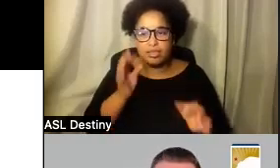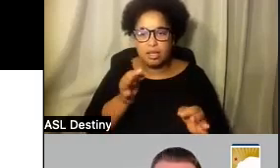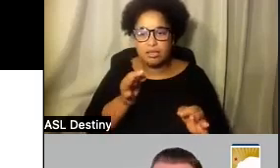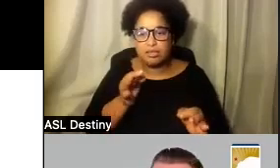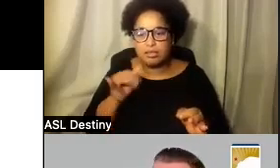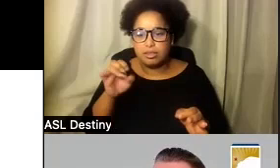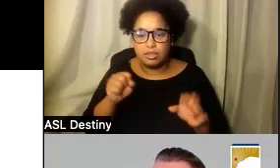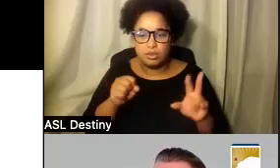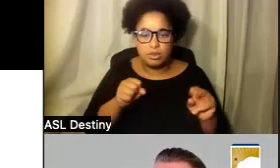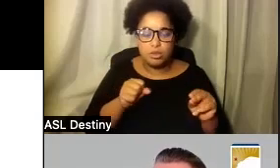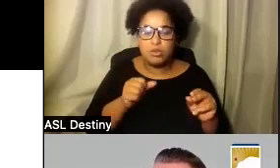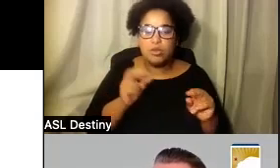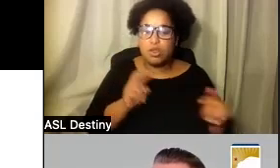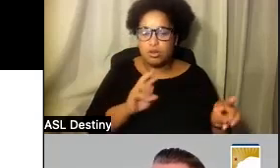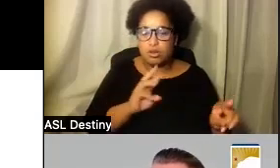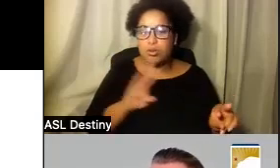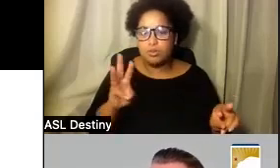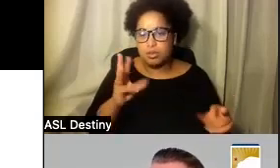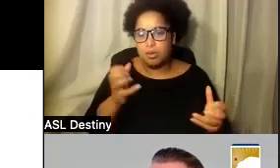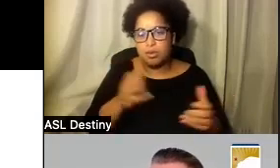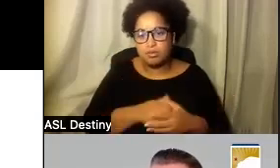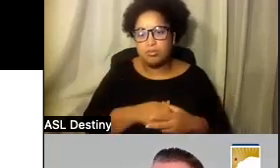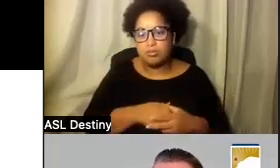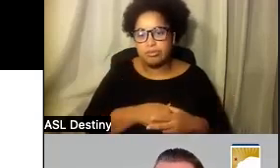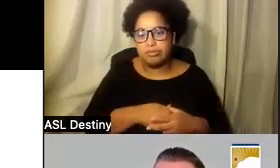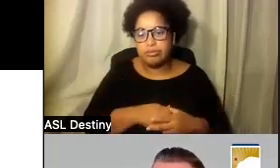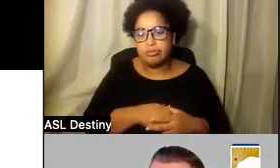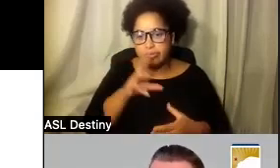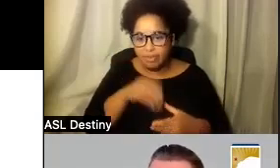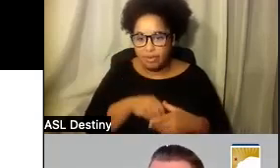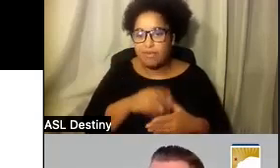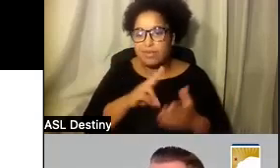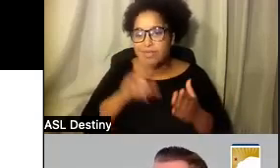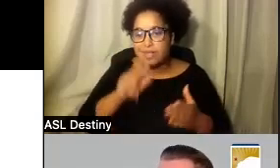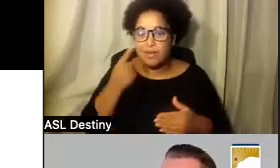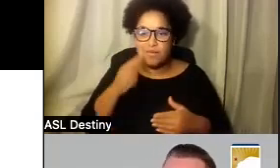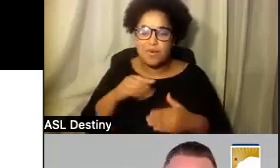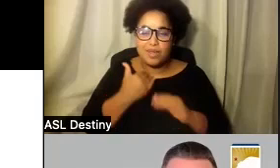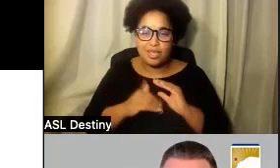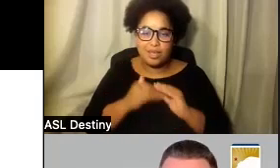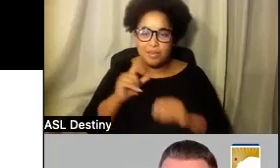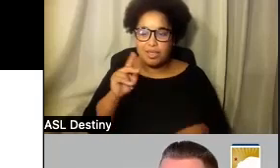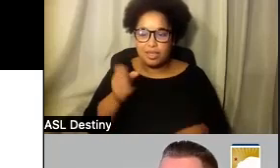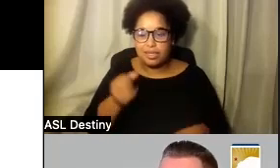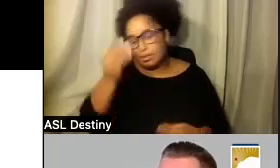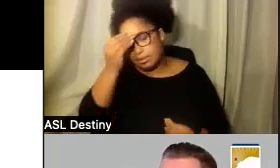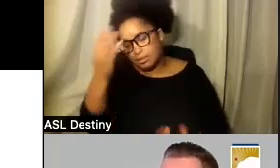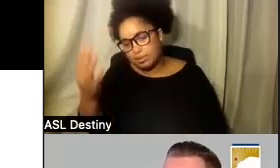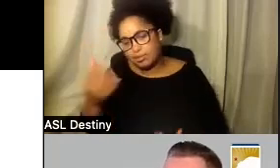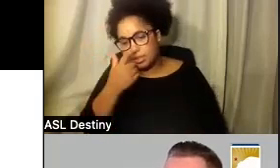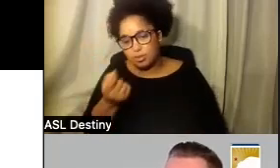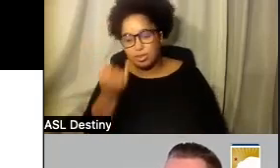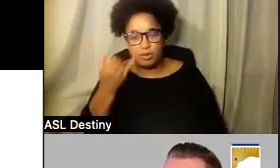yeah, you definitely want to go to our website, get involved, sign up for the email links, submit a notice of interest if you might